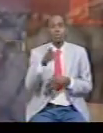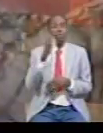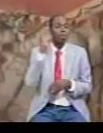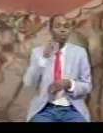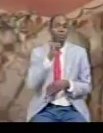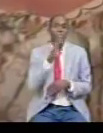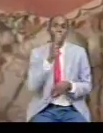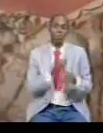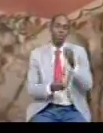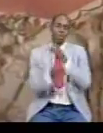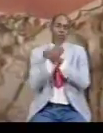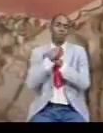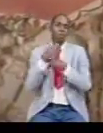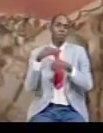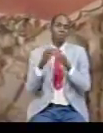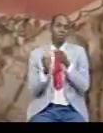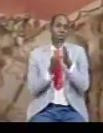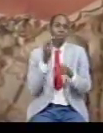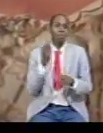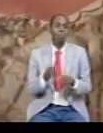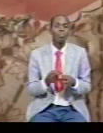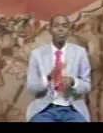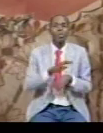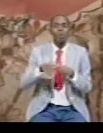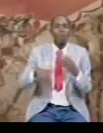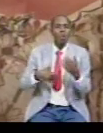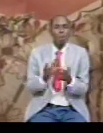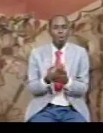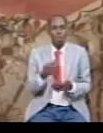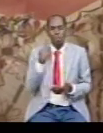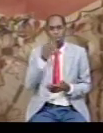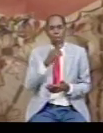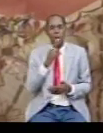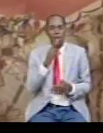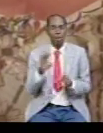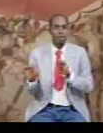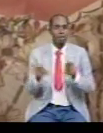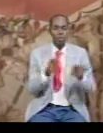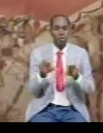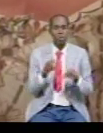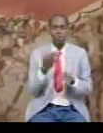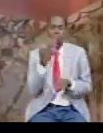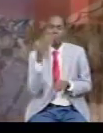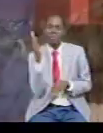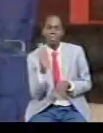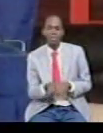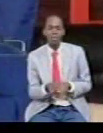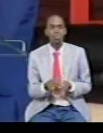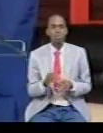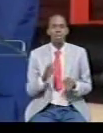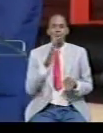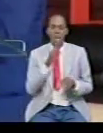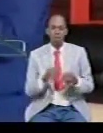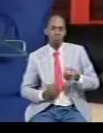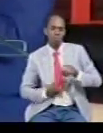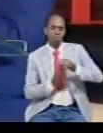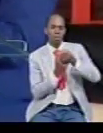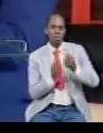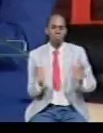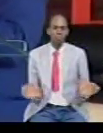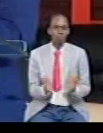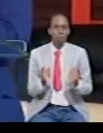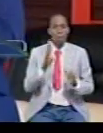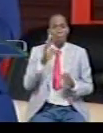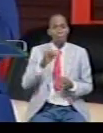Jesus' name. All those who are doing evil, they are engineered, they are empowered by Satan.